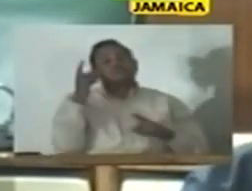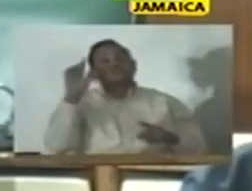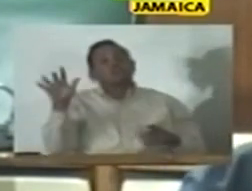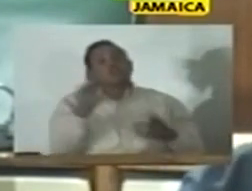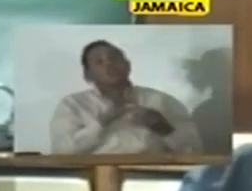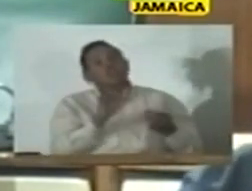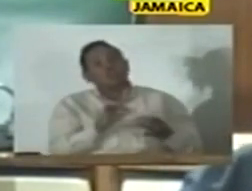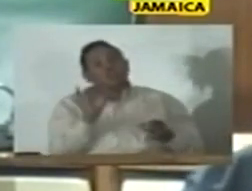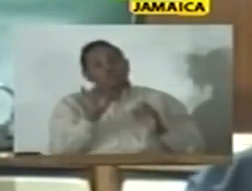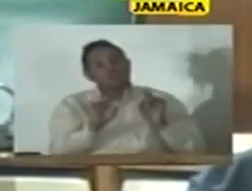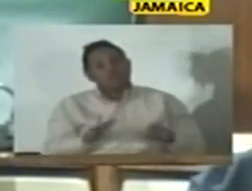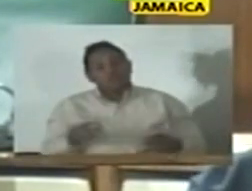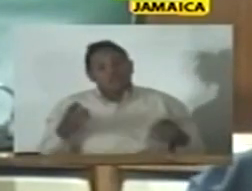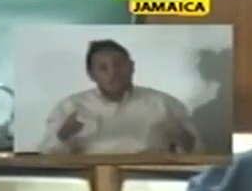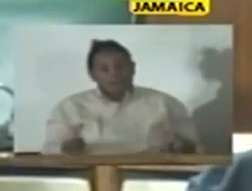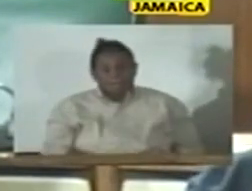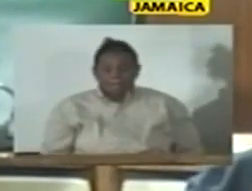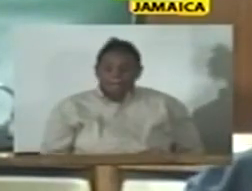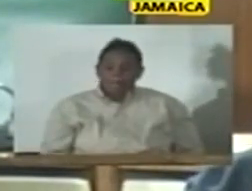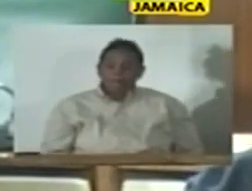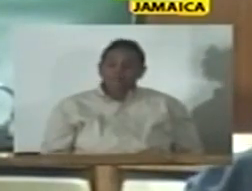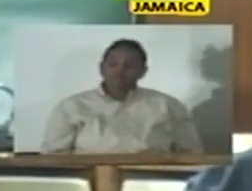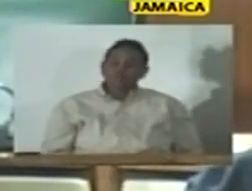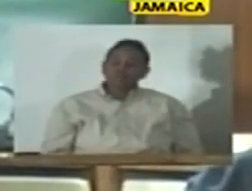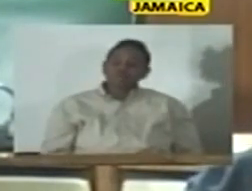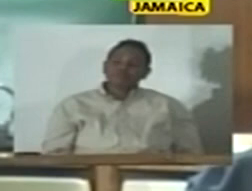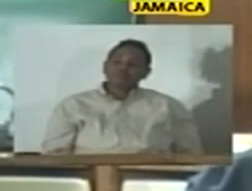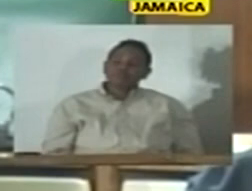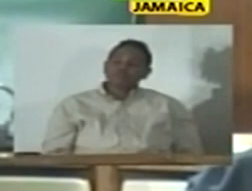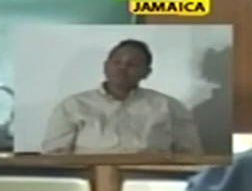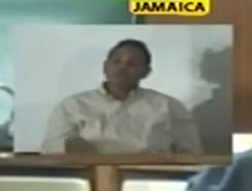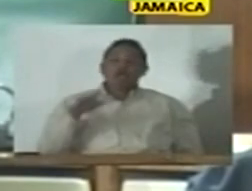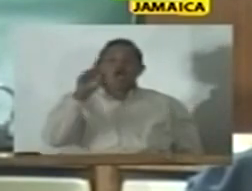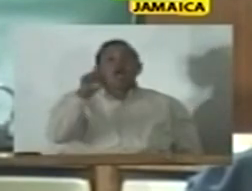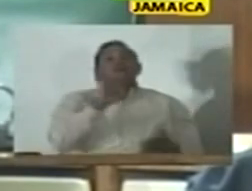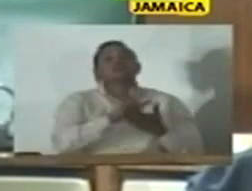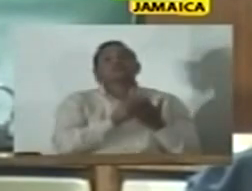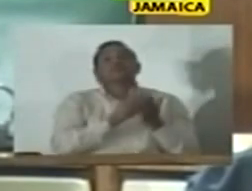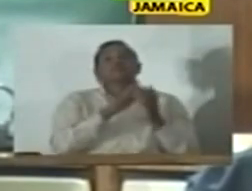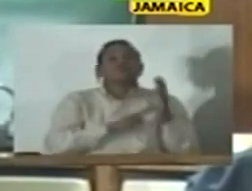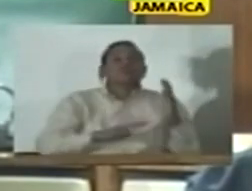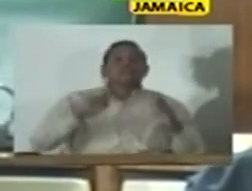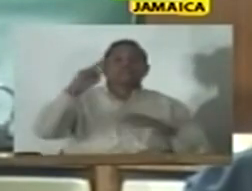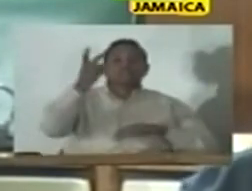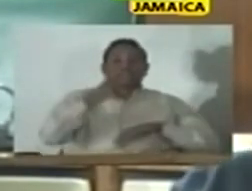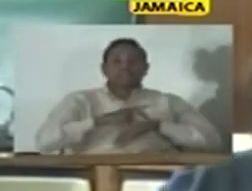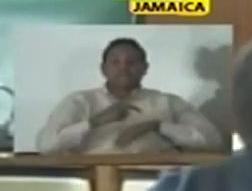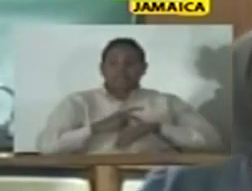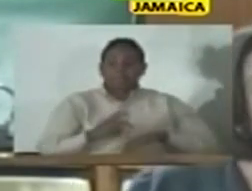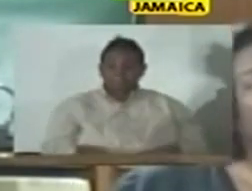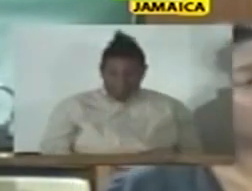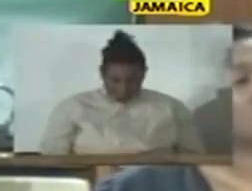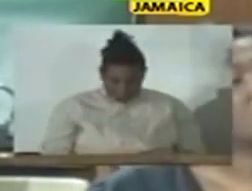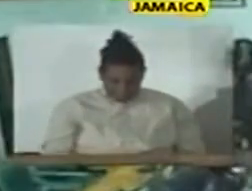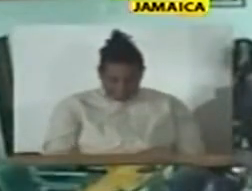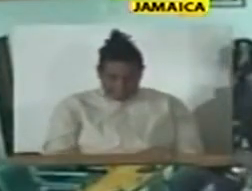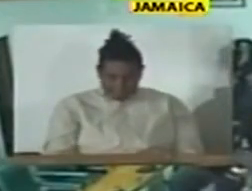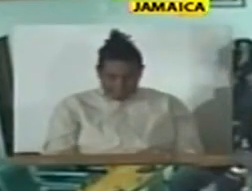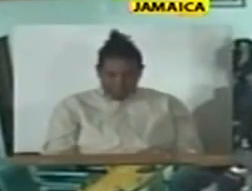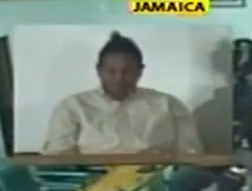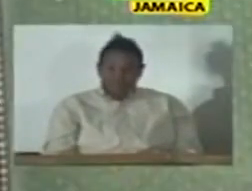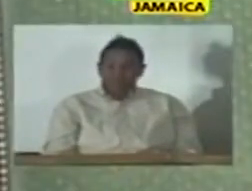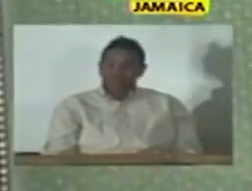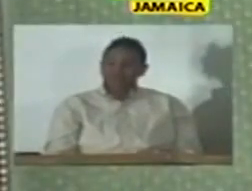their contributions, and I ask that the bill be read a second time. Thank you,